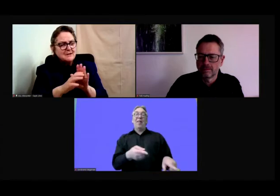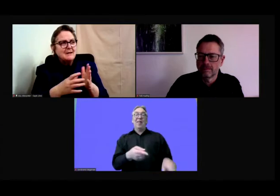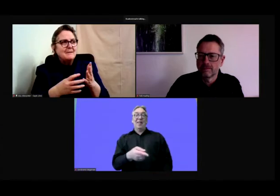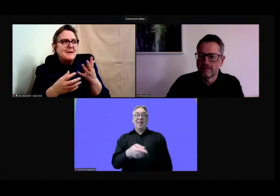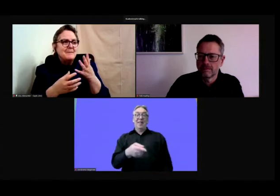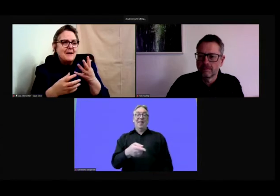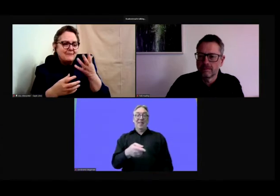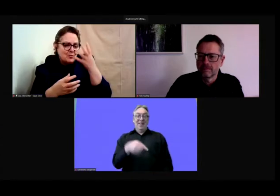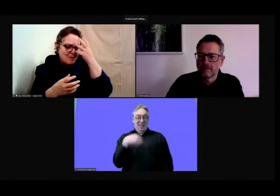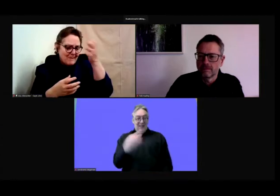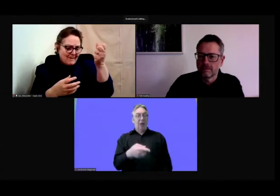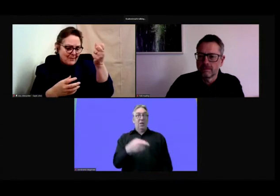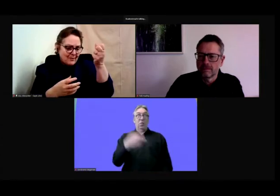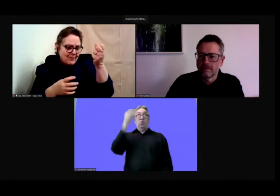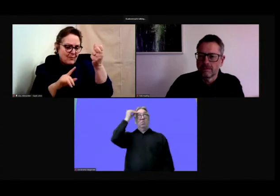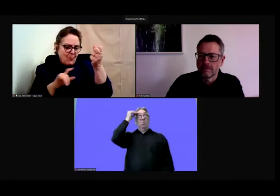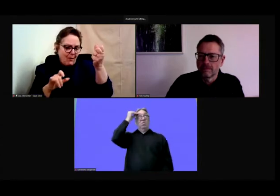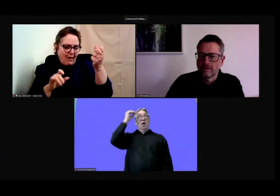2,